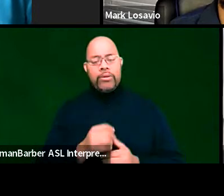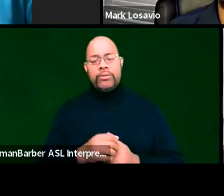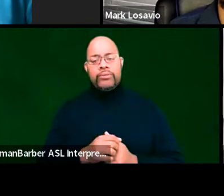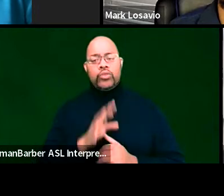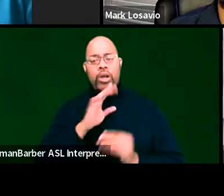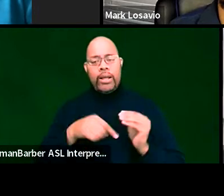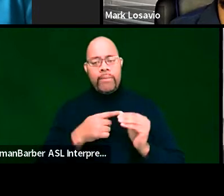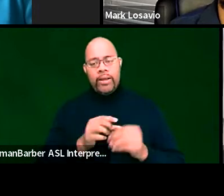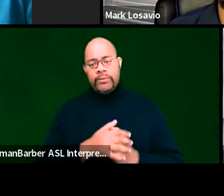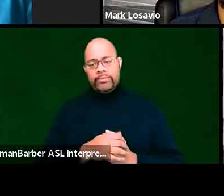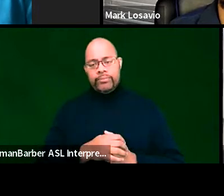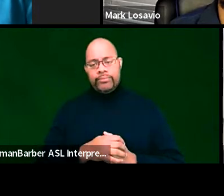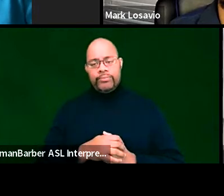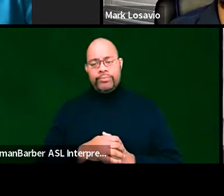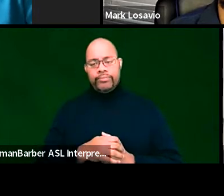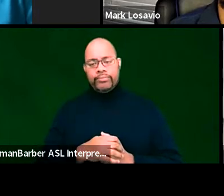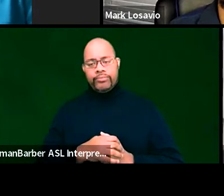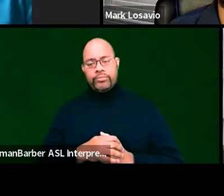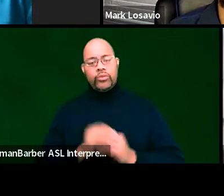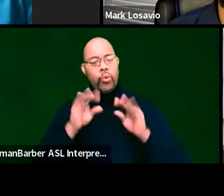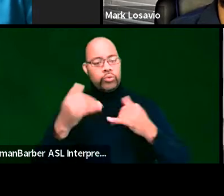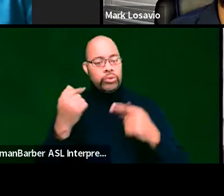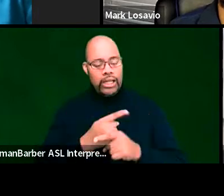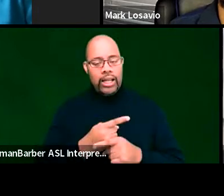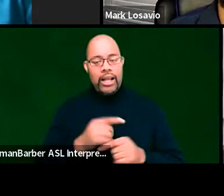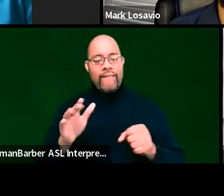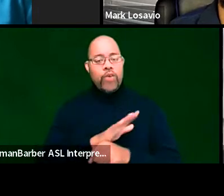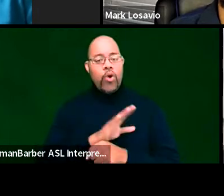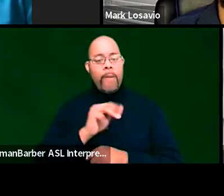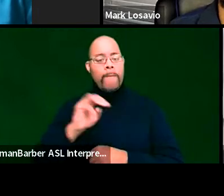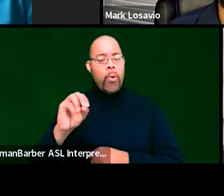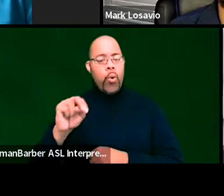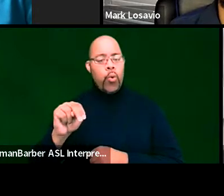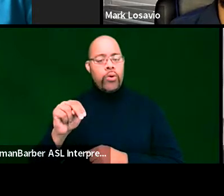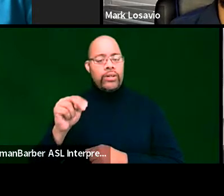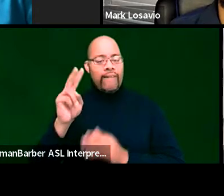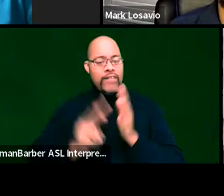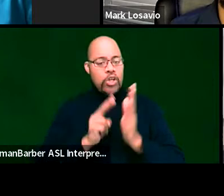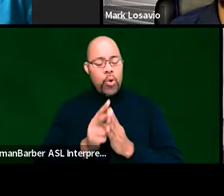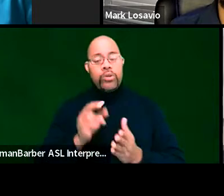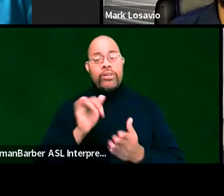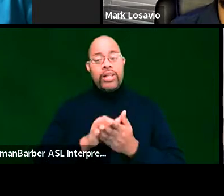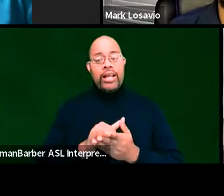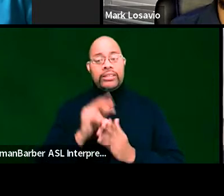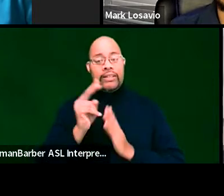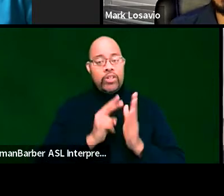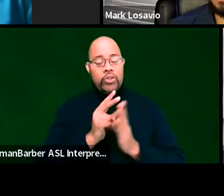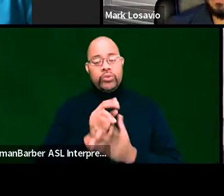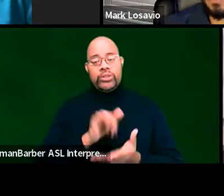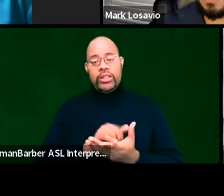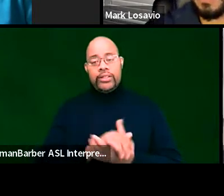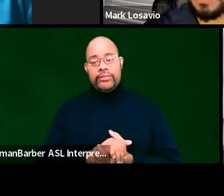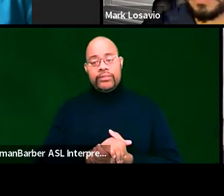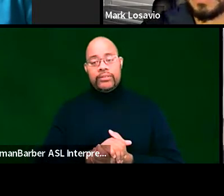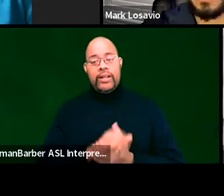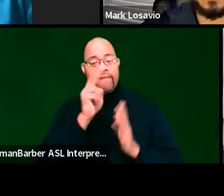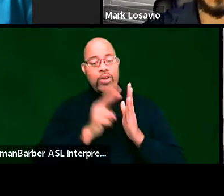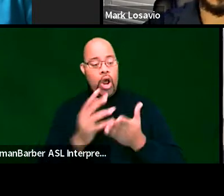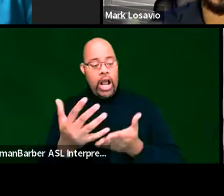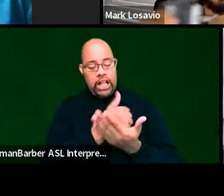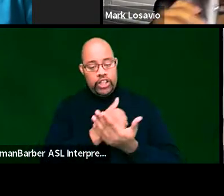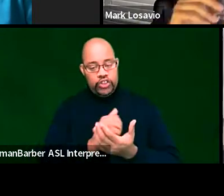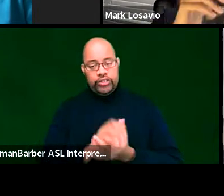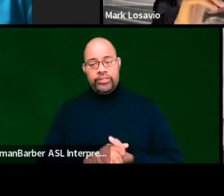talking about the Ocean Today Every Full Moon videos, just as an example. So those are videos that are video